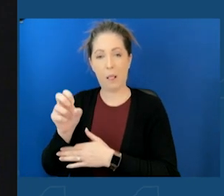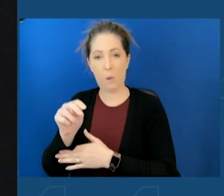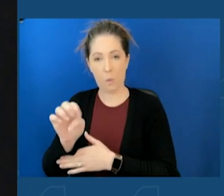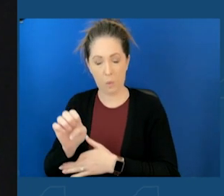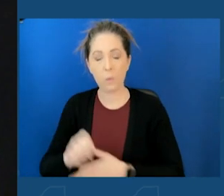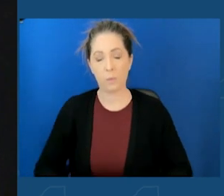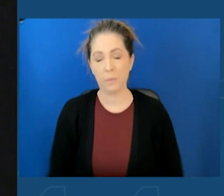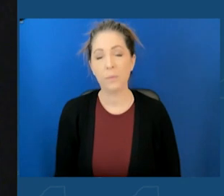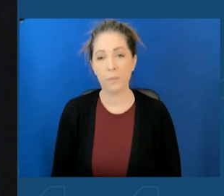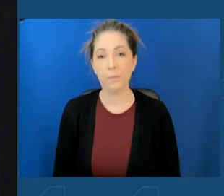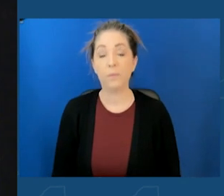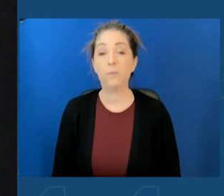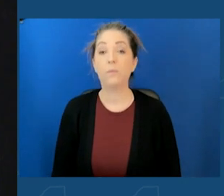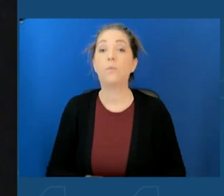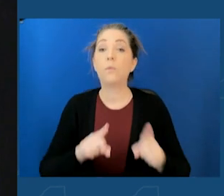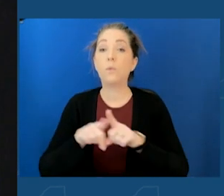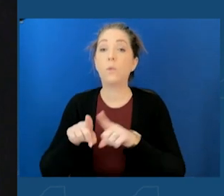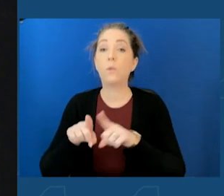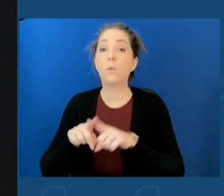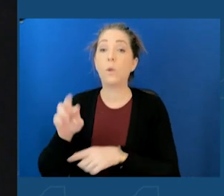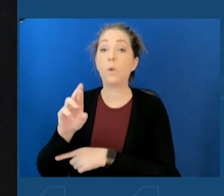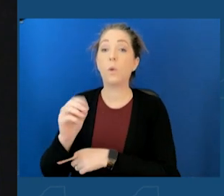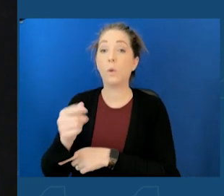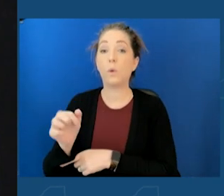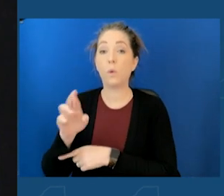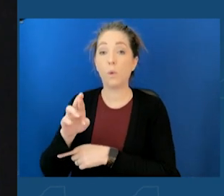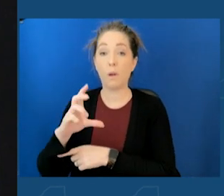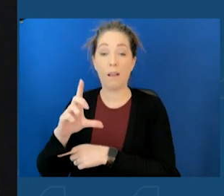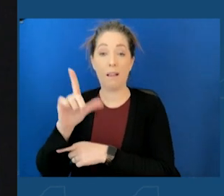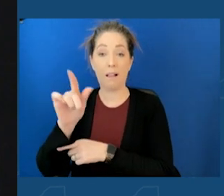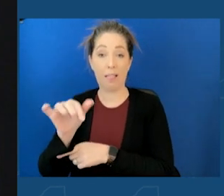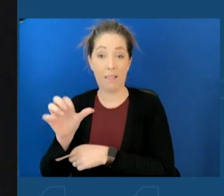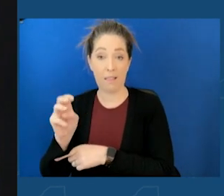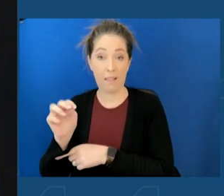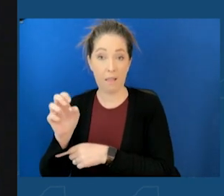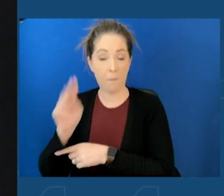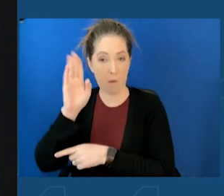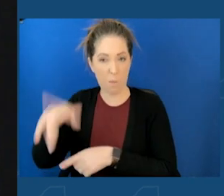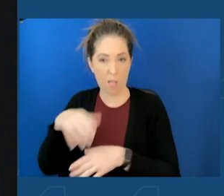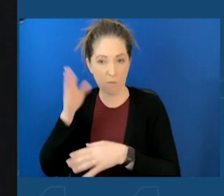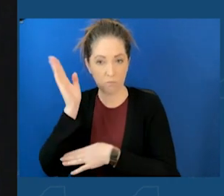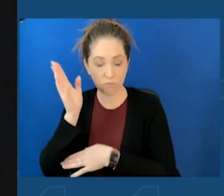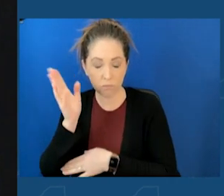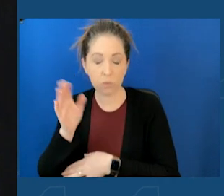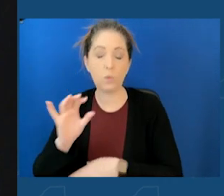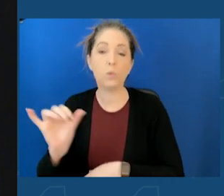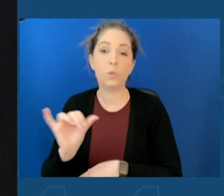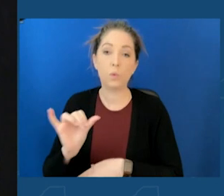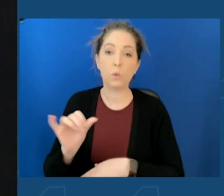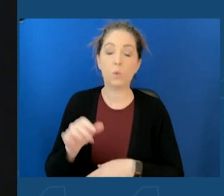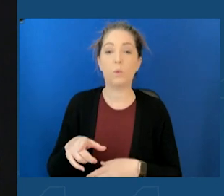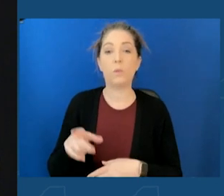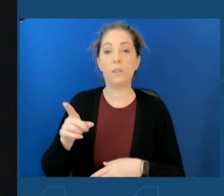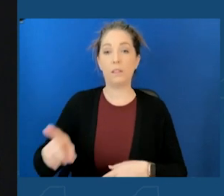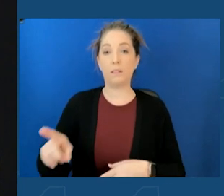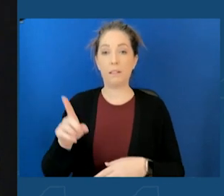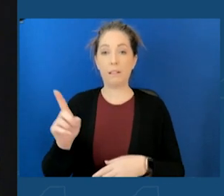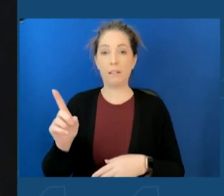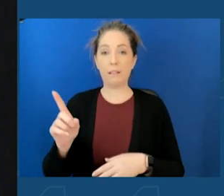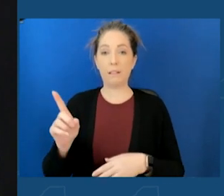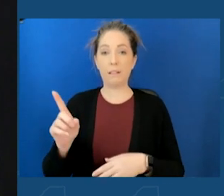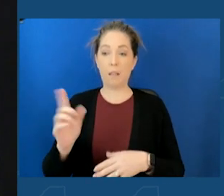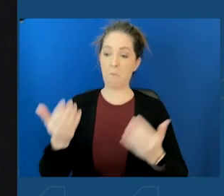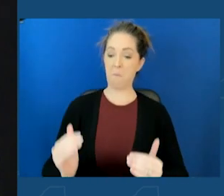You'll also be hearing from Roger Clayman, the Secretary-Treasurer of the National Offshore Wind Training Center. Kind of got a big bump in title there